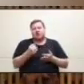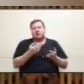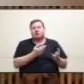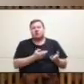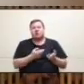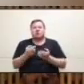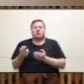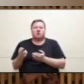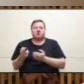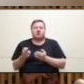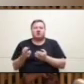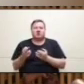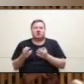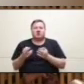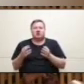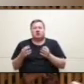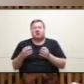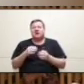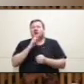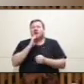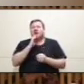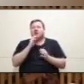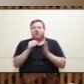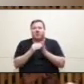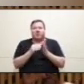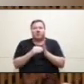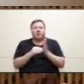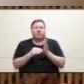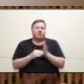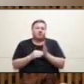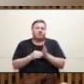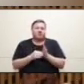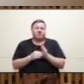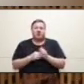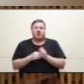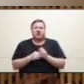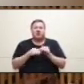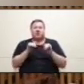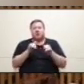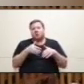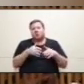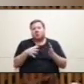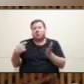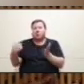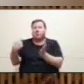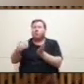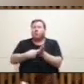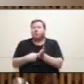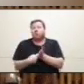beefed up. And on that, a procurement of a